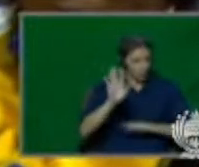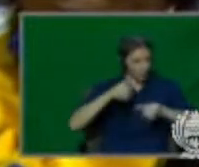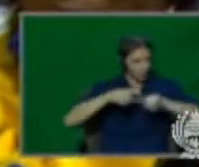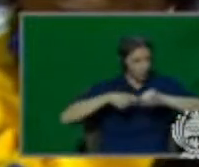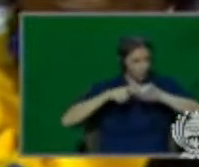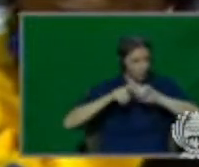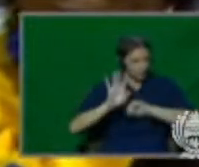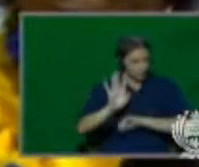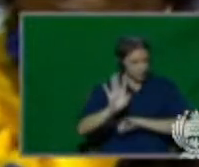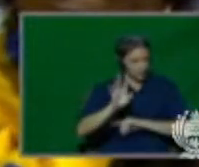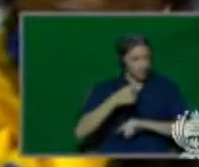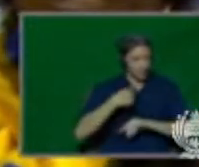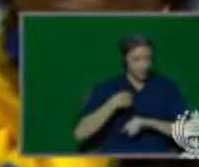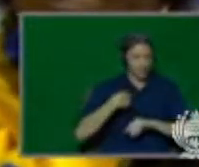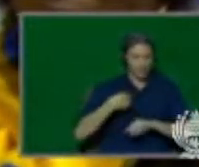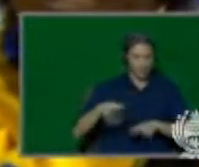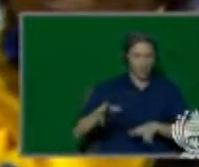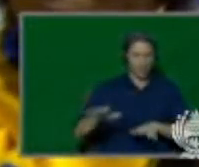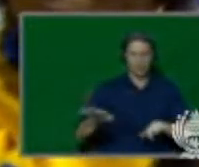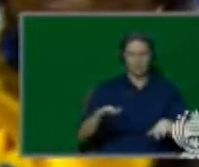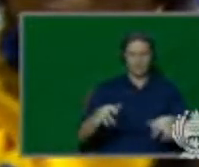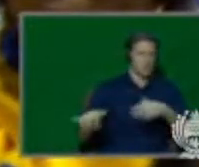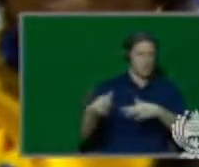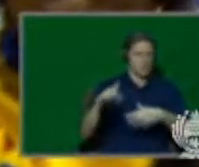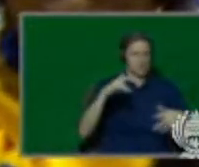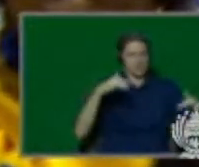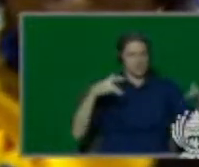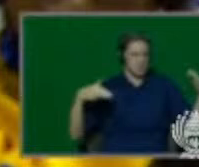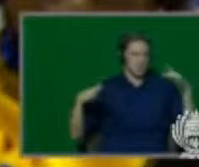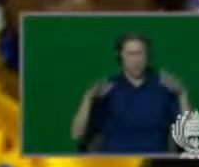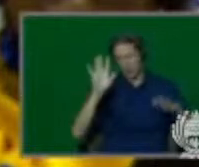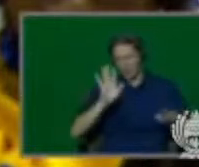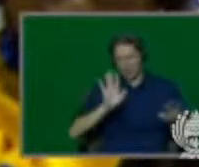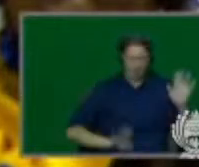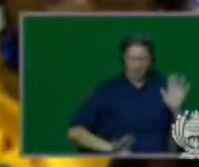Let me pause for a moment and say,